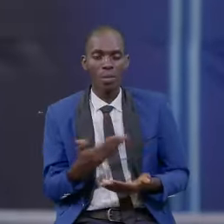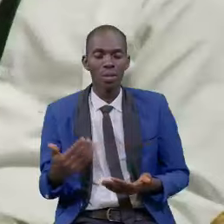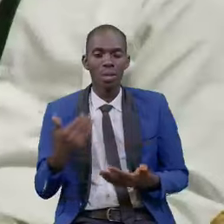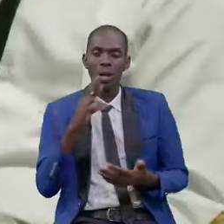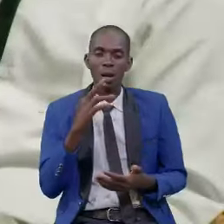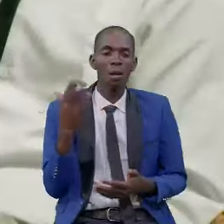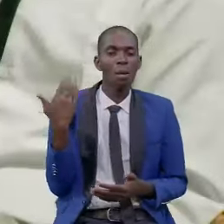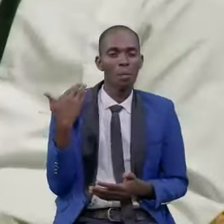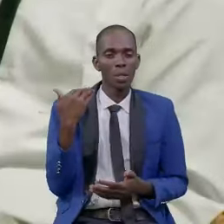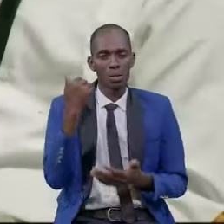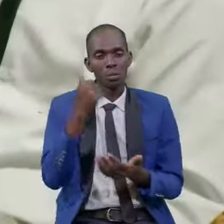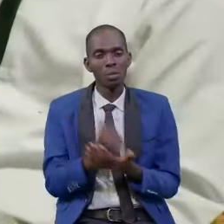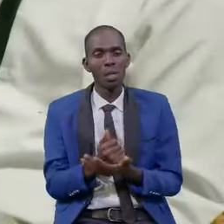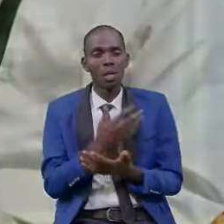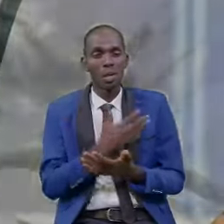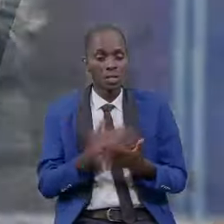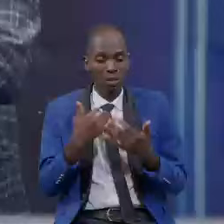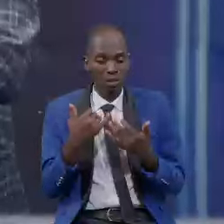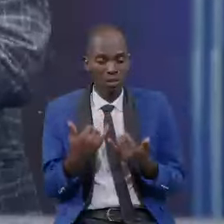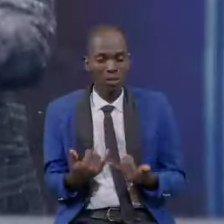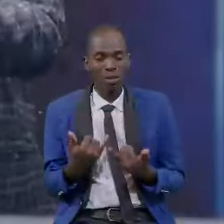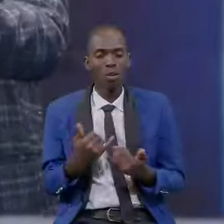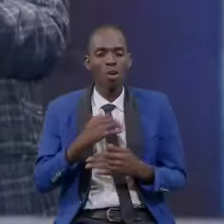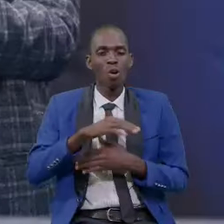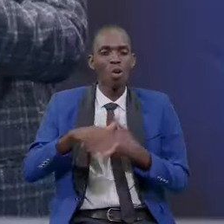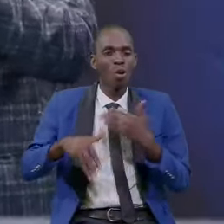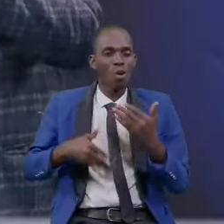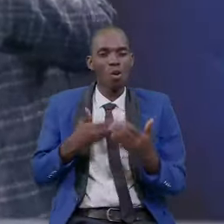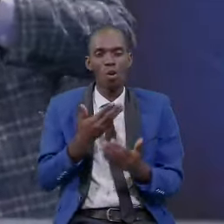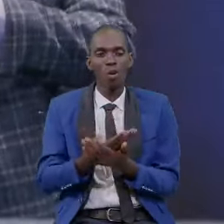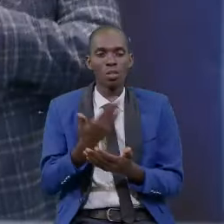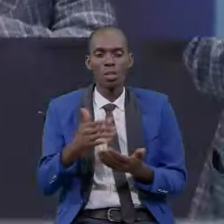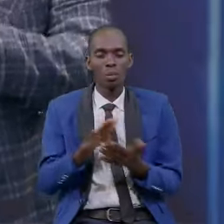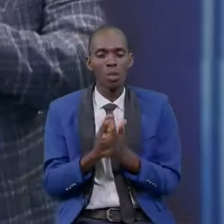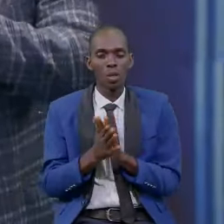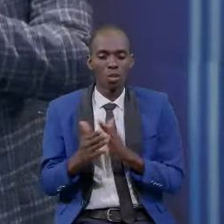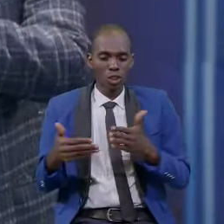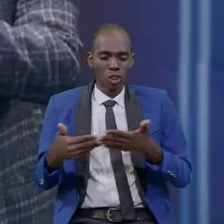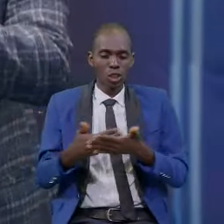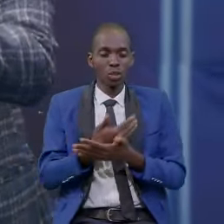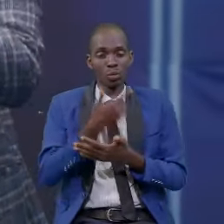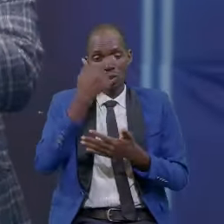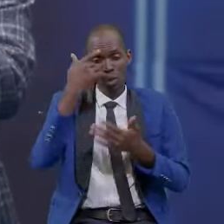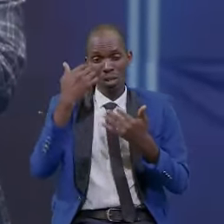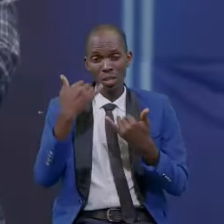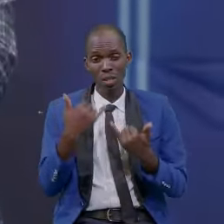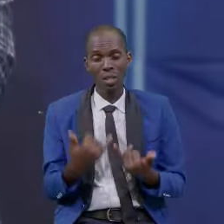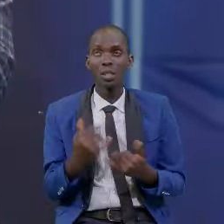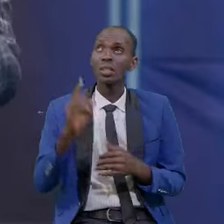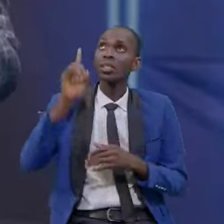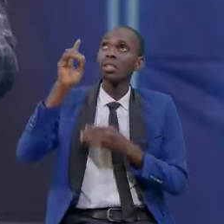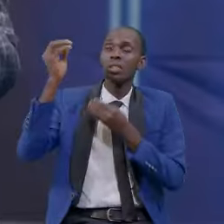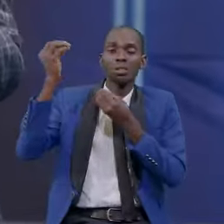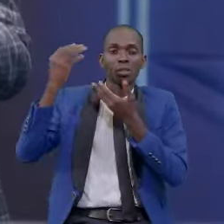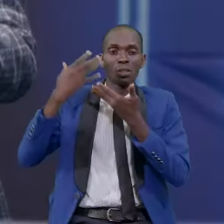Amen. And all things have become new, because now he grants us